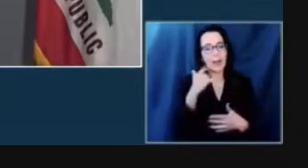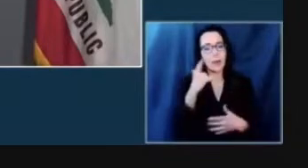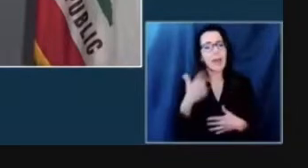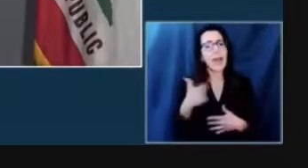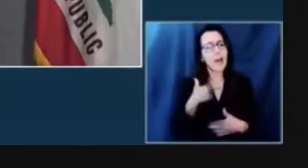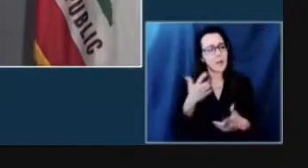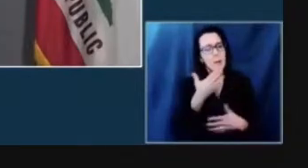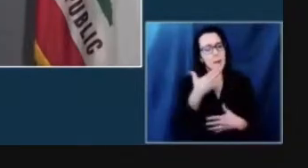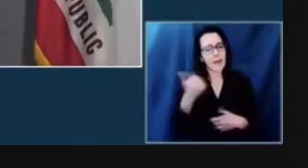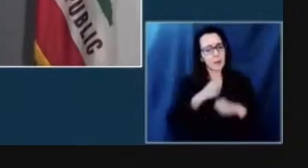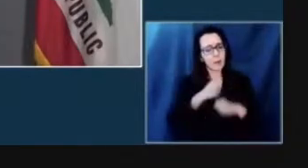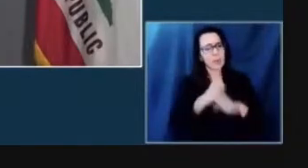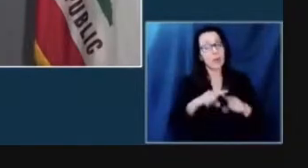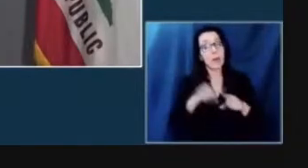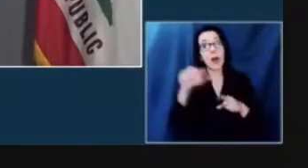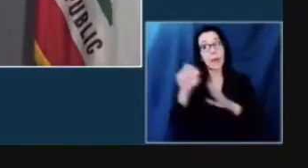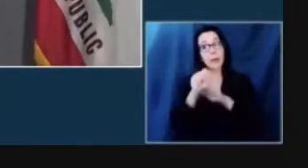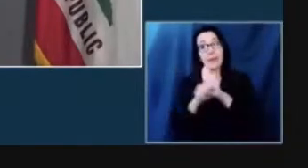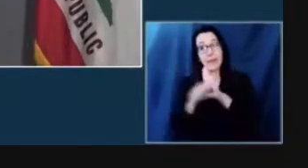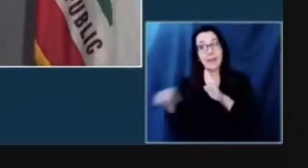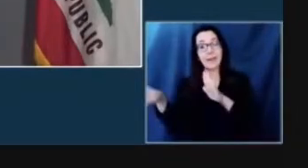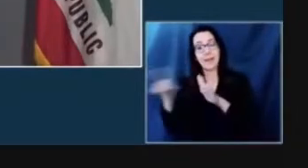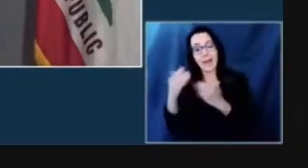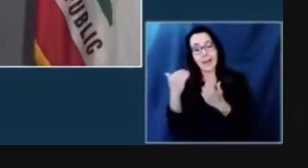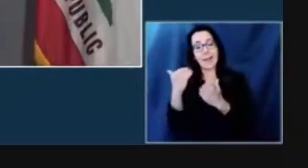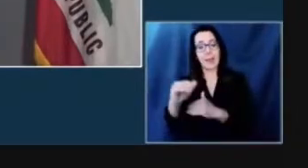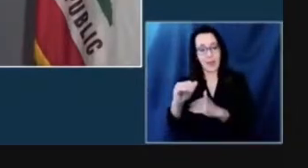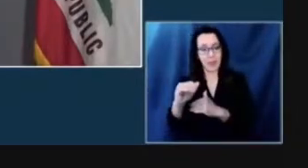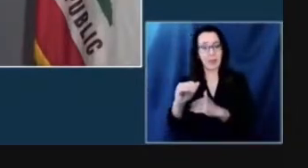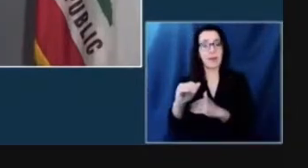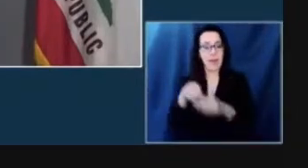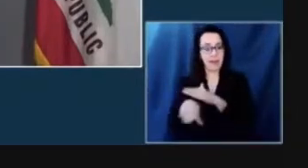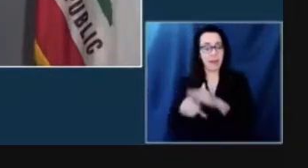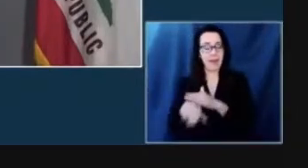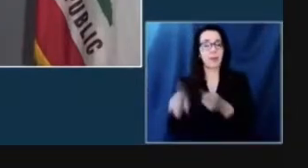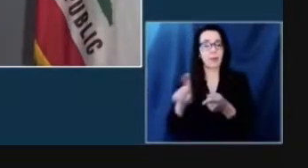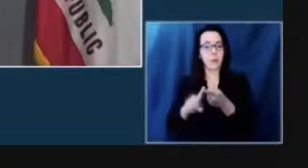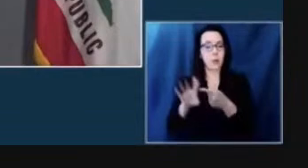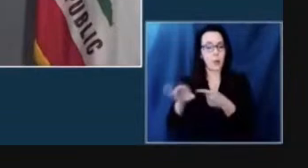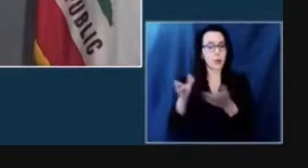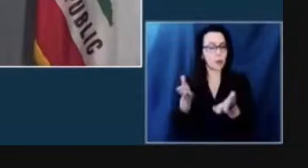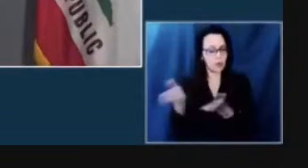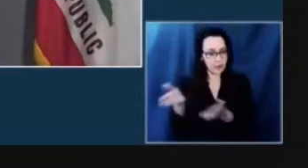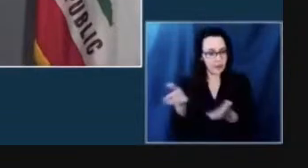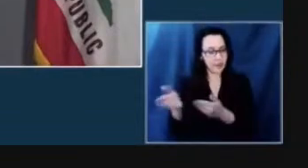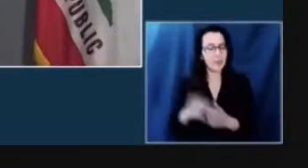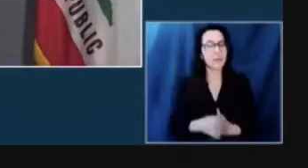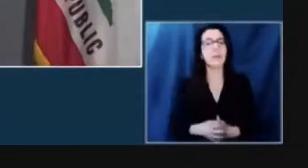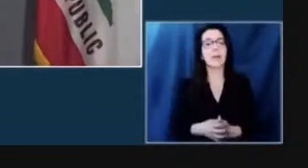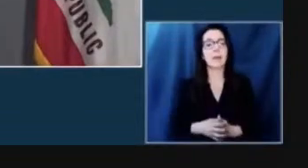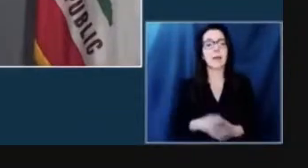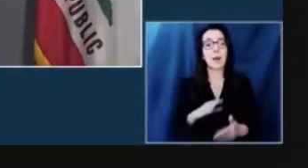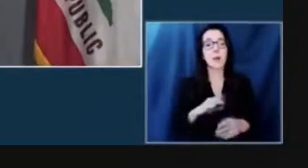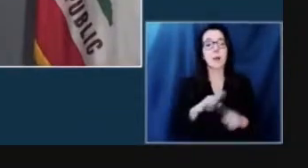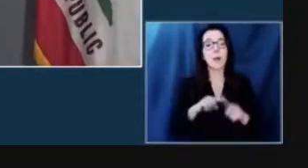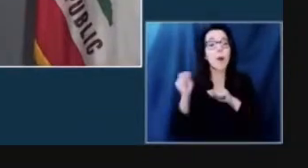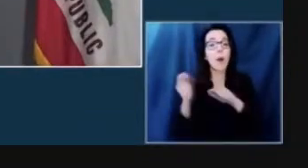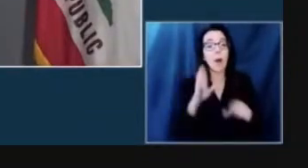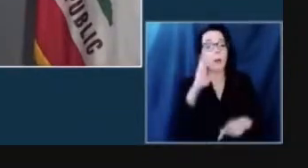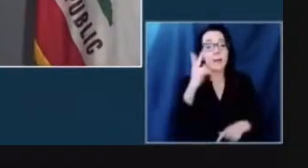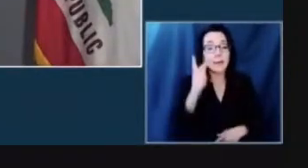nation restrict access to reproductive health services. However, all eyes will see that in